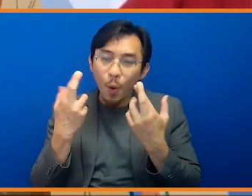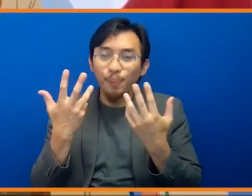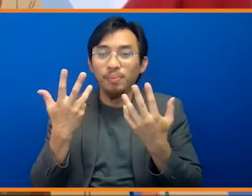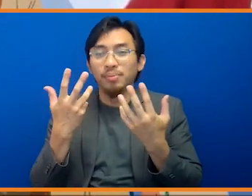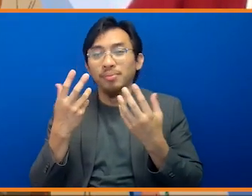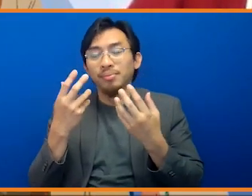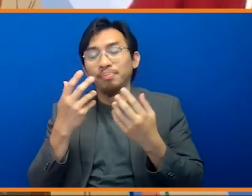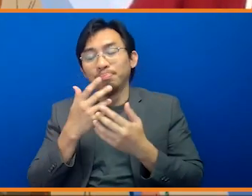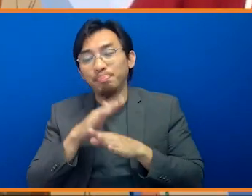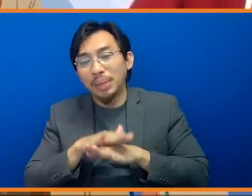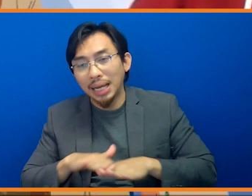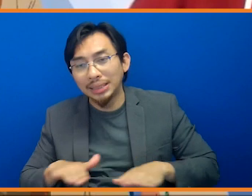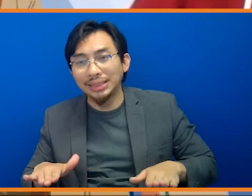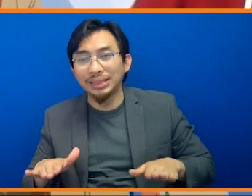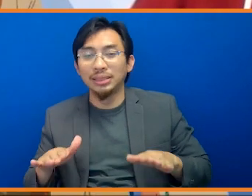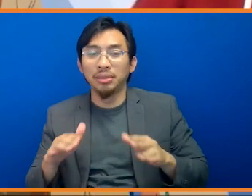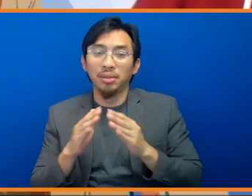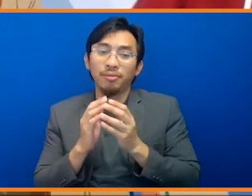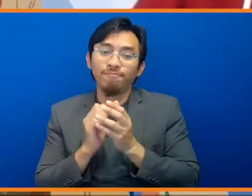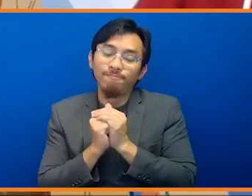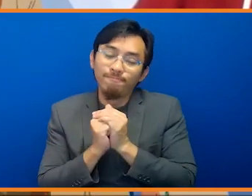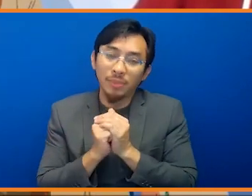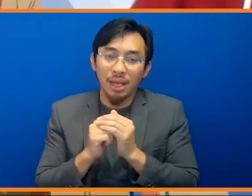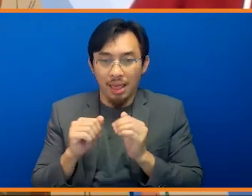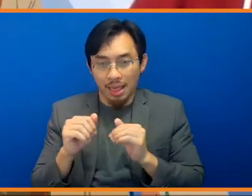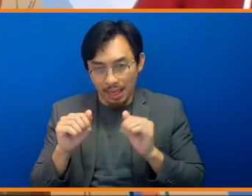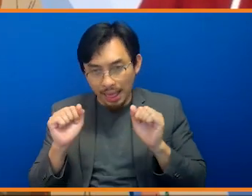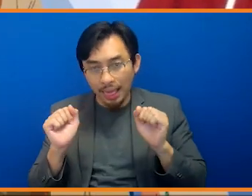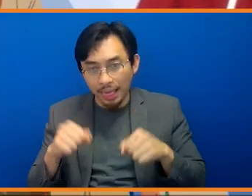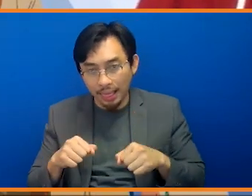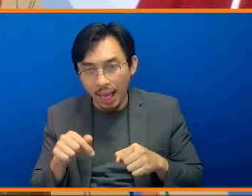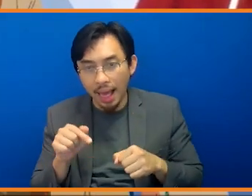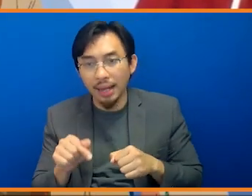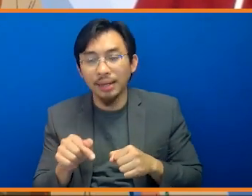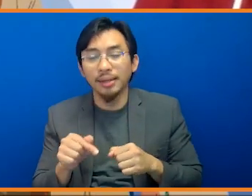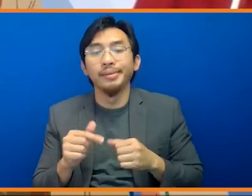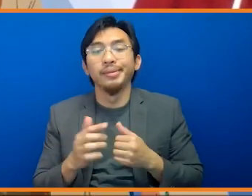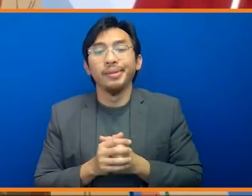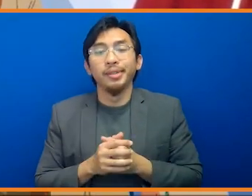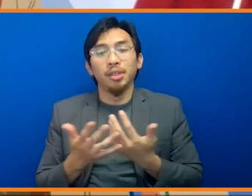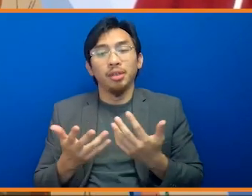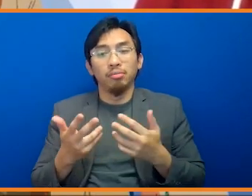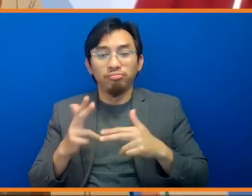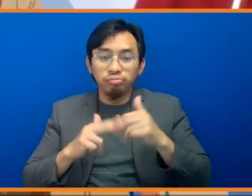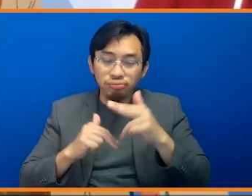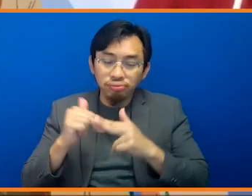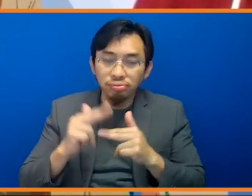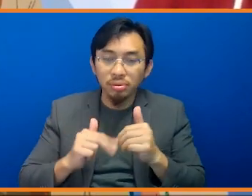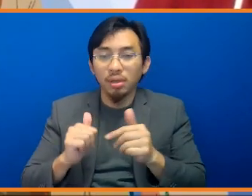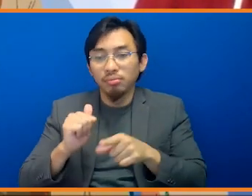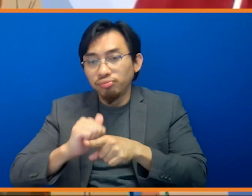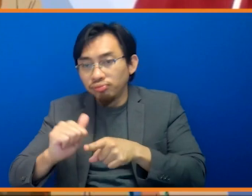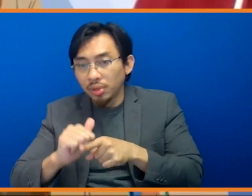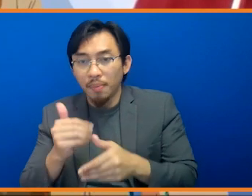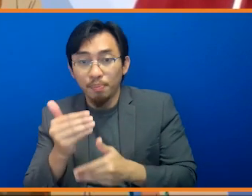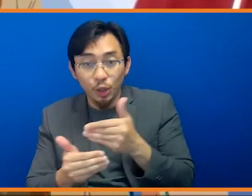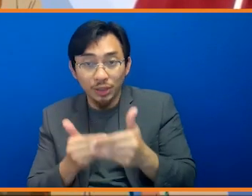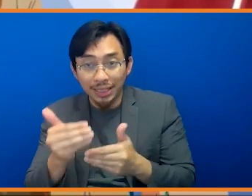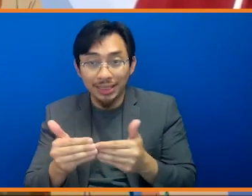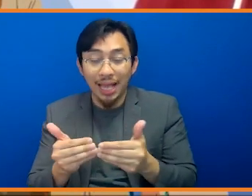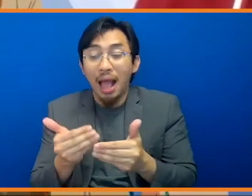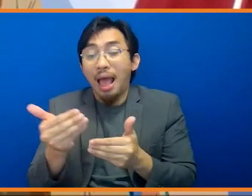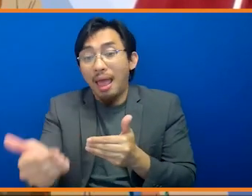represent the hope of Acehnese in reconstructions and rehabilitation process after tsunami, and